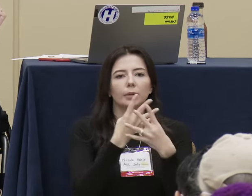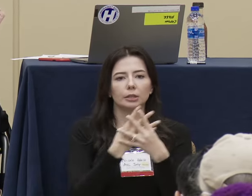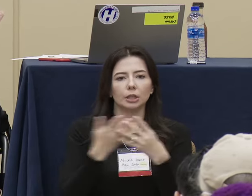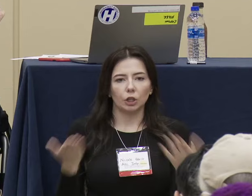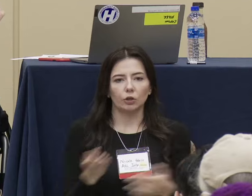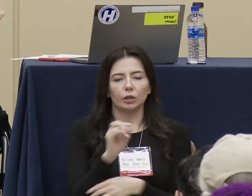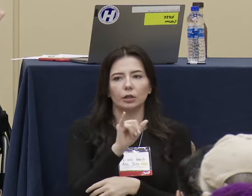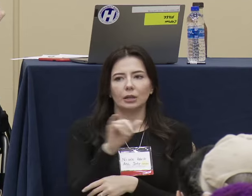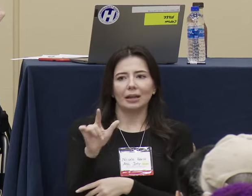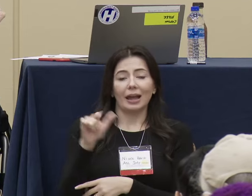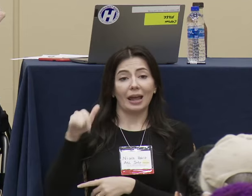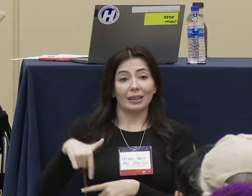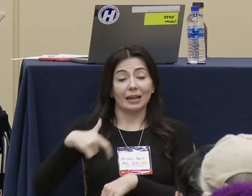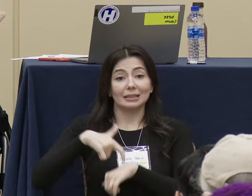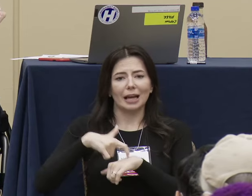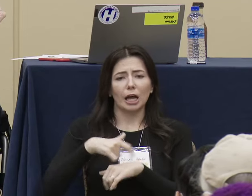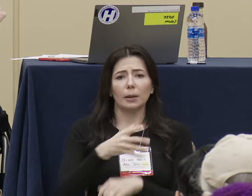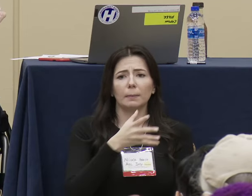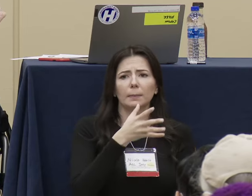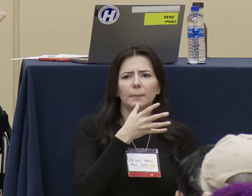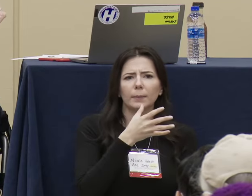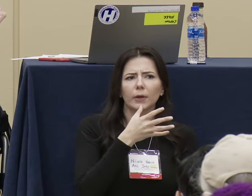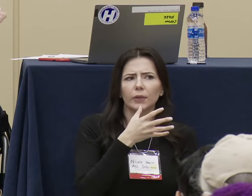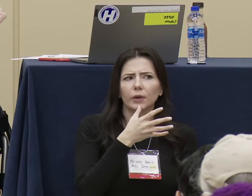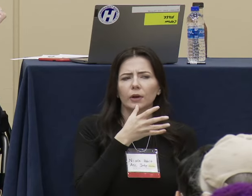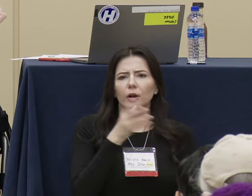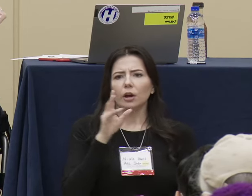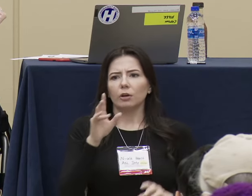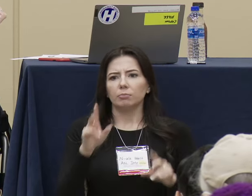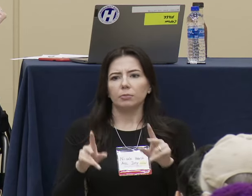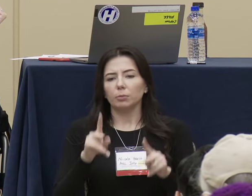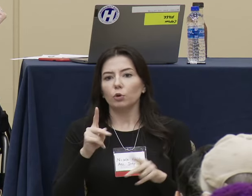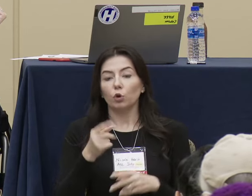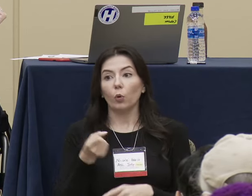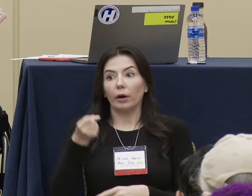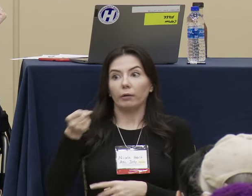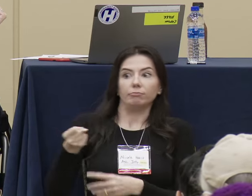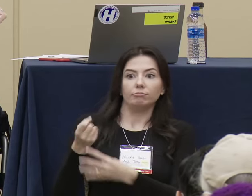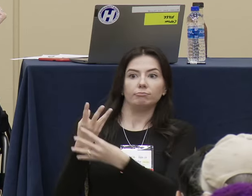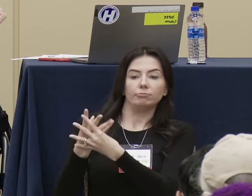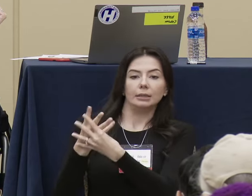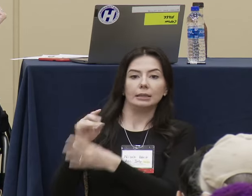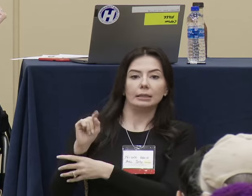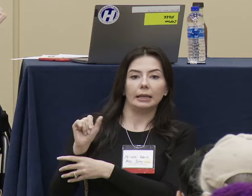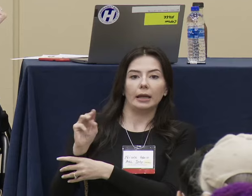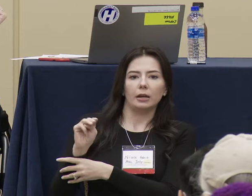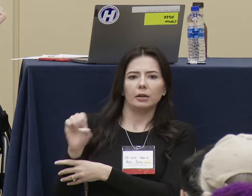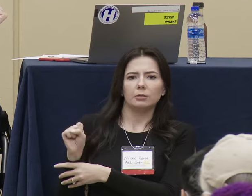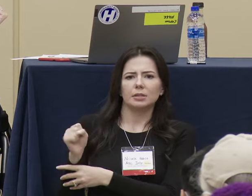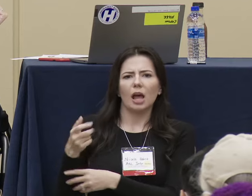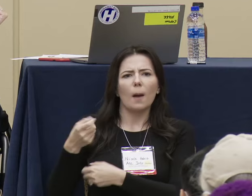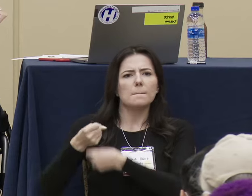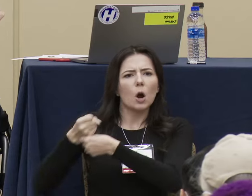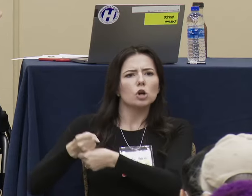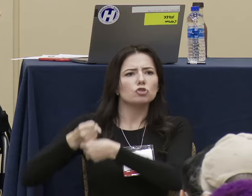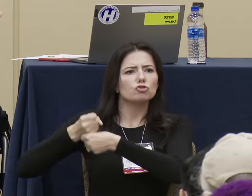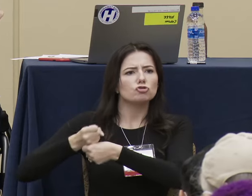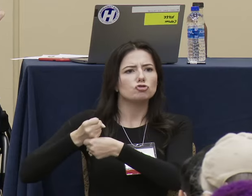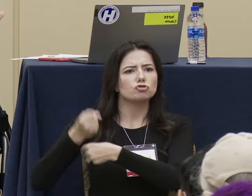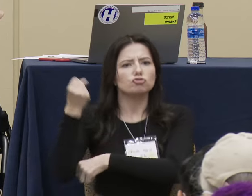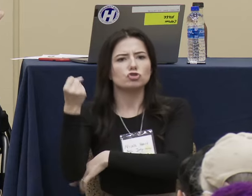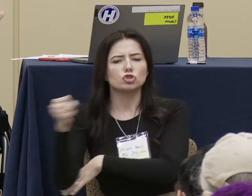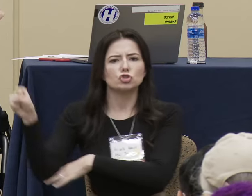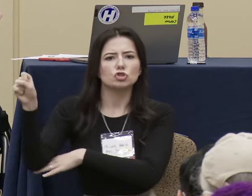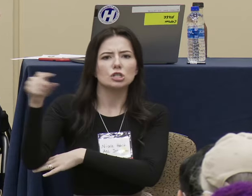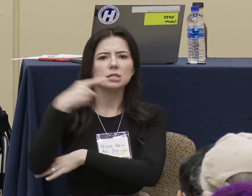time, mothers of people who were incarcerated in TAMS marched to AFSCME quarters in Chicago carrying signs stating, "I